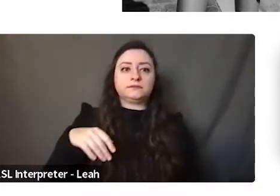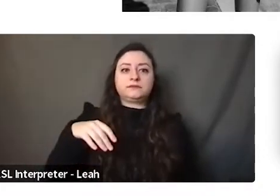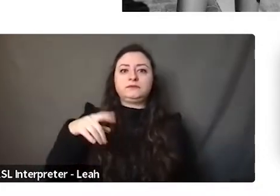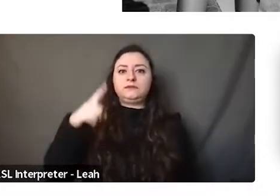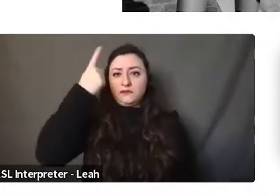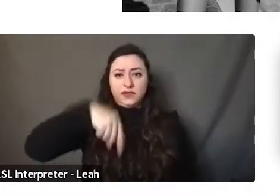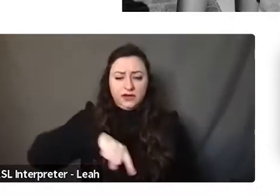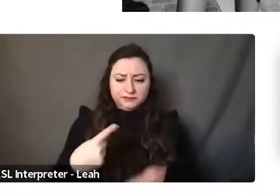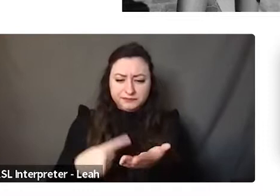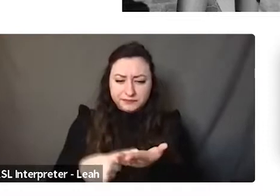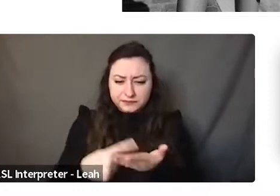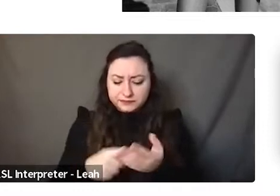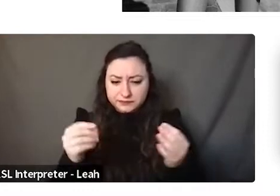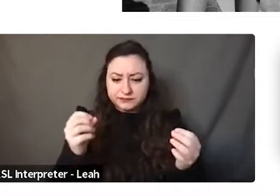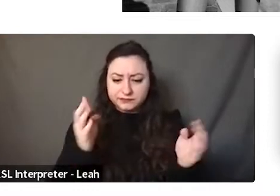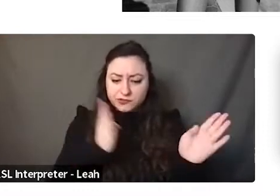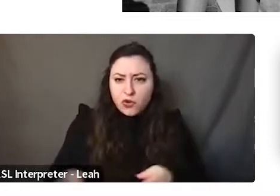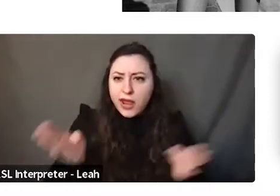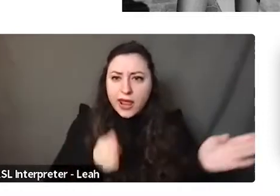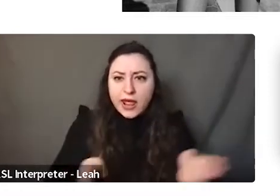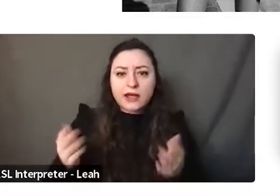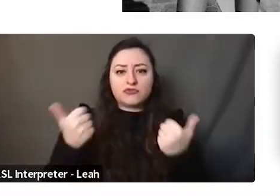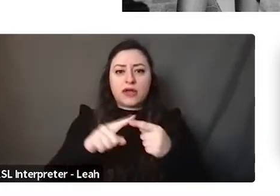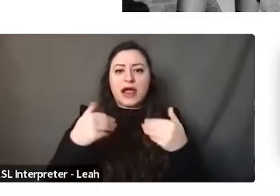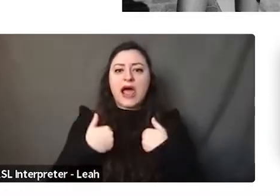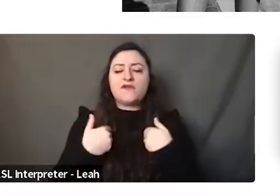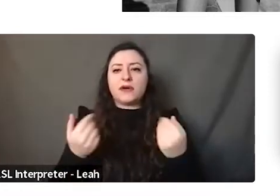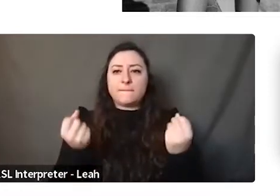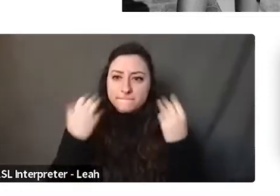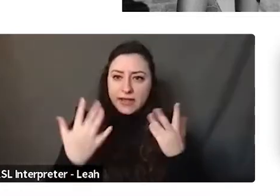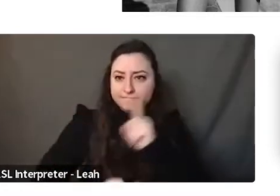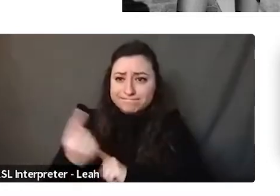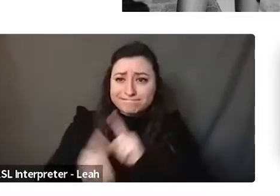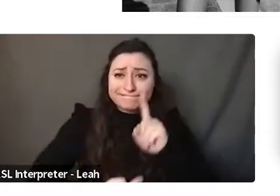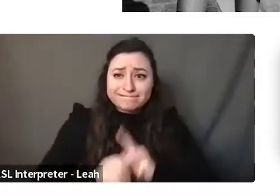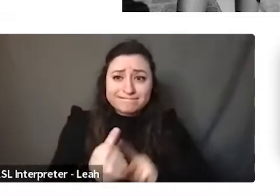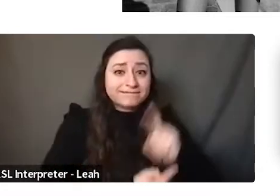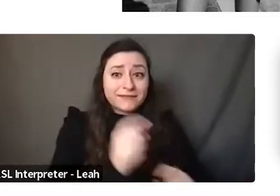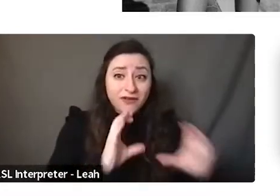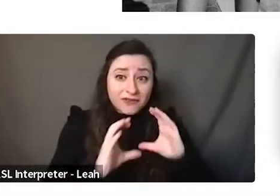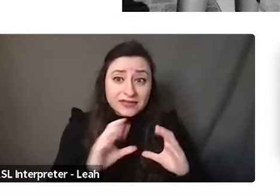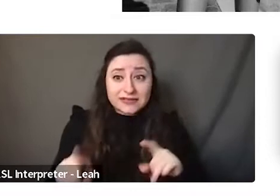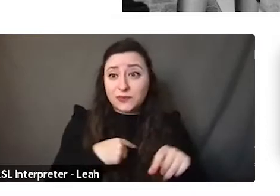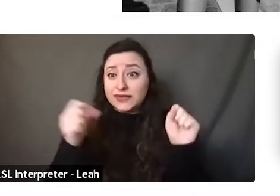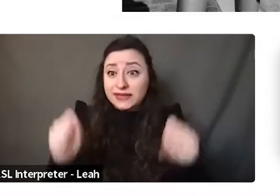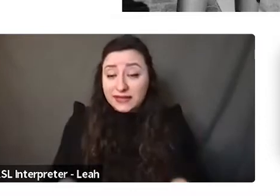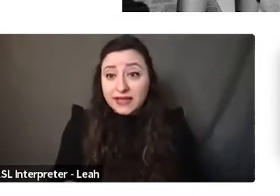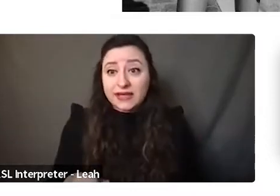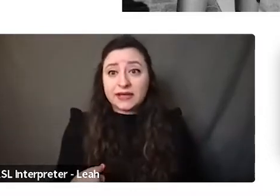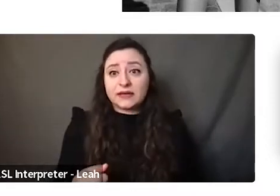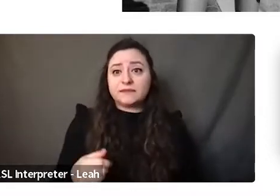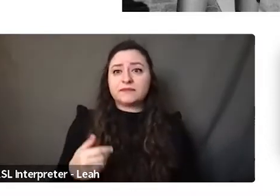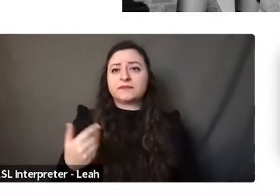us became an organizing strategy of trying to have as many one-on-one conversations as possible. I think a lot